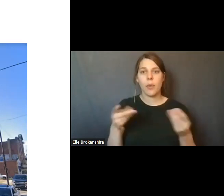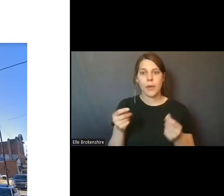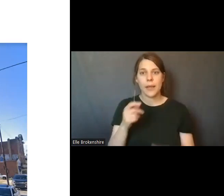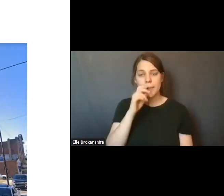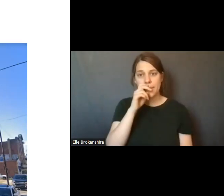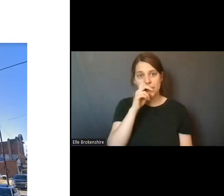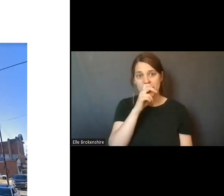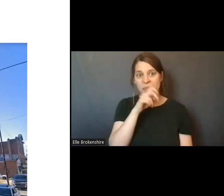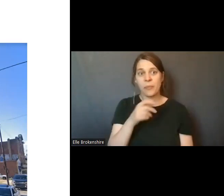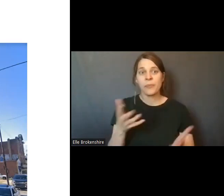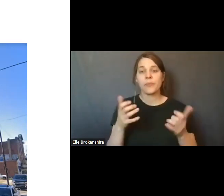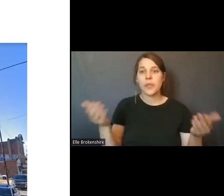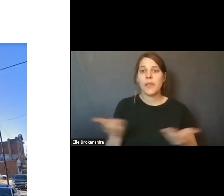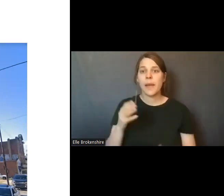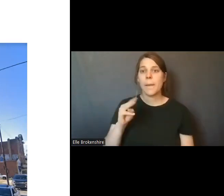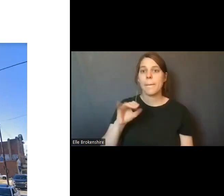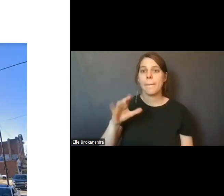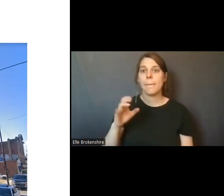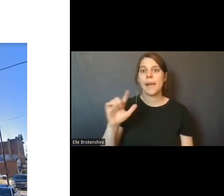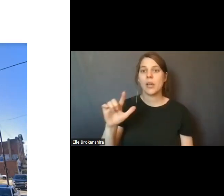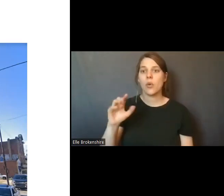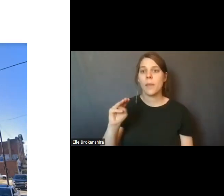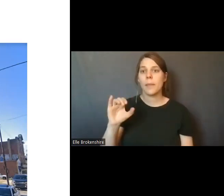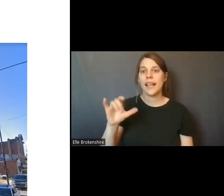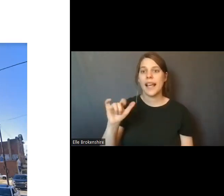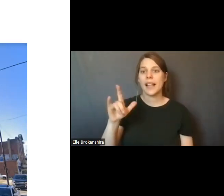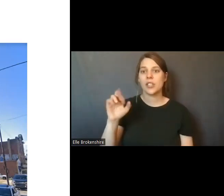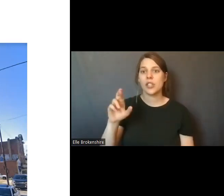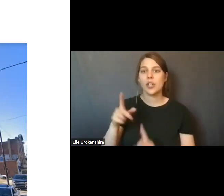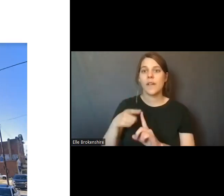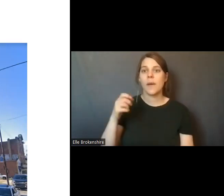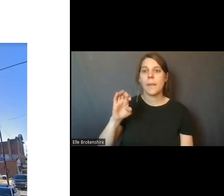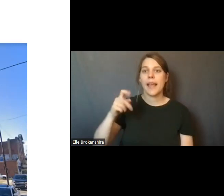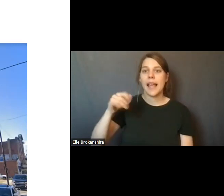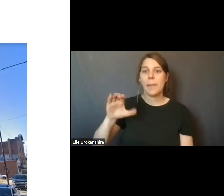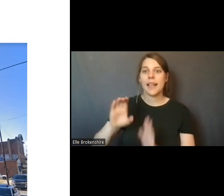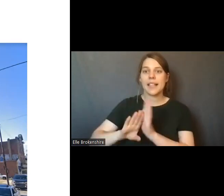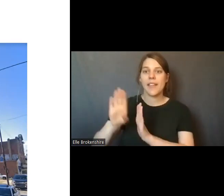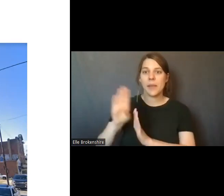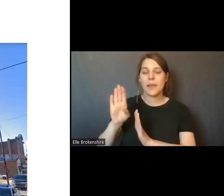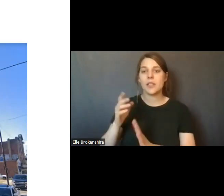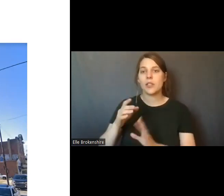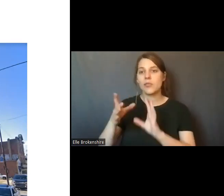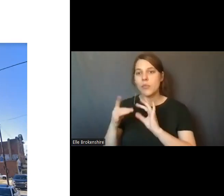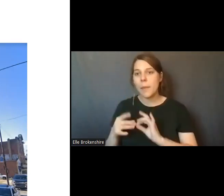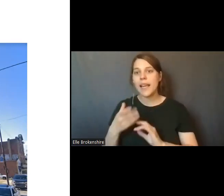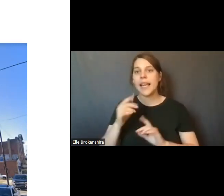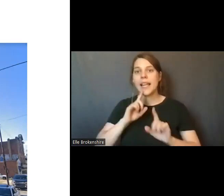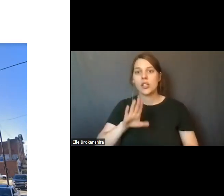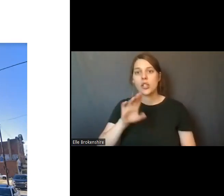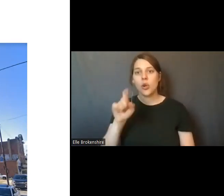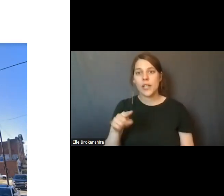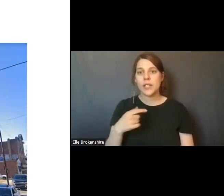I want to invite Michael McAllister of Epic Development to say a few words and answer any questions that the board may have. I am also available to answer